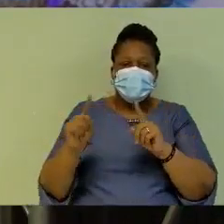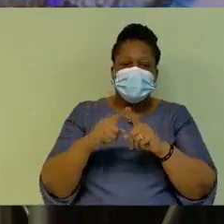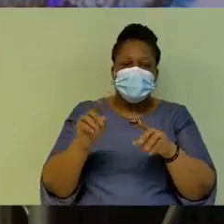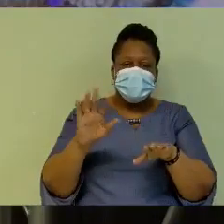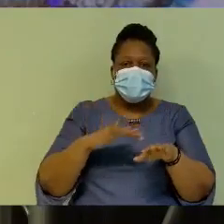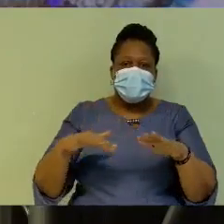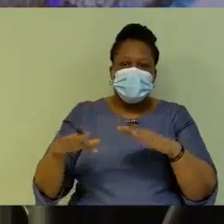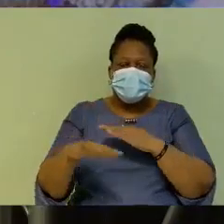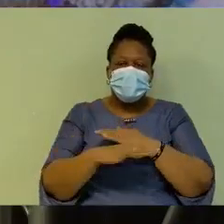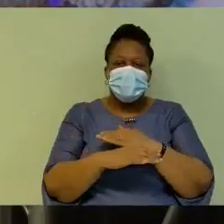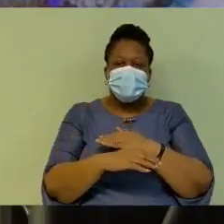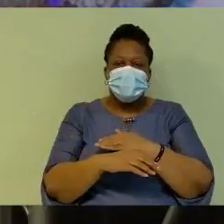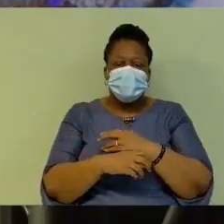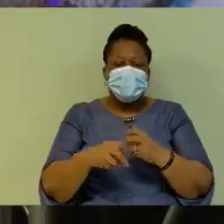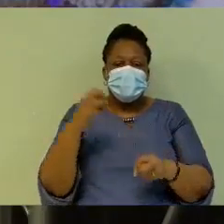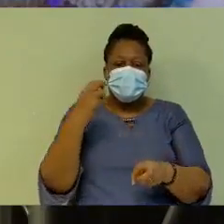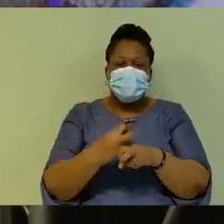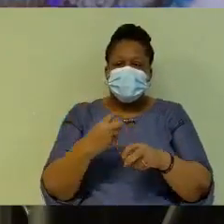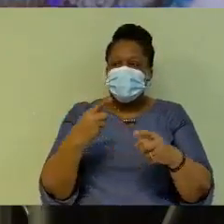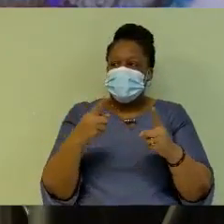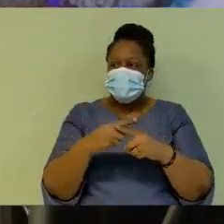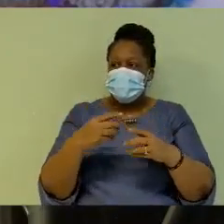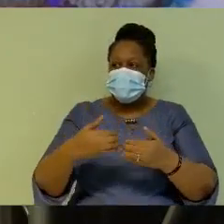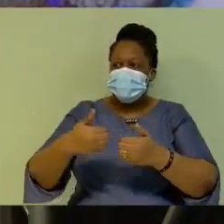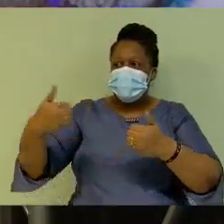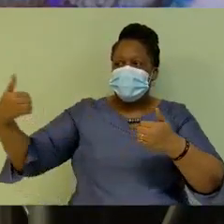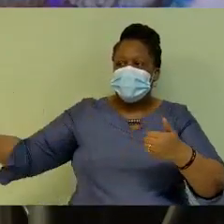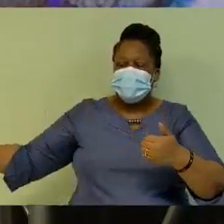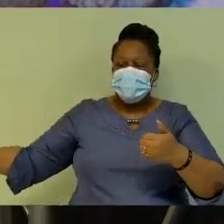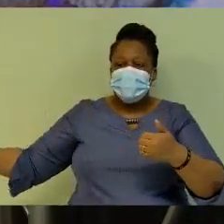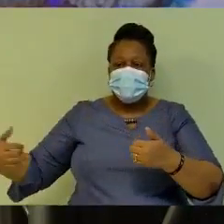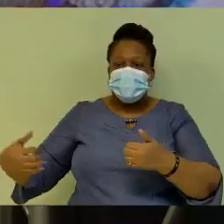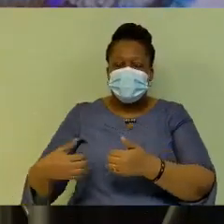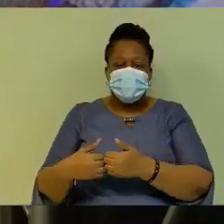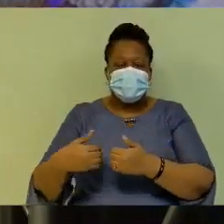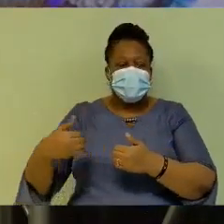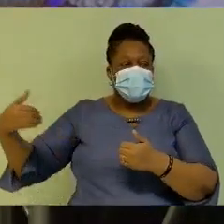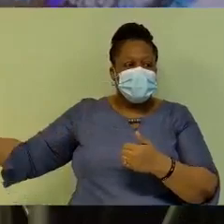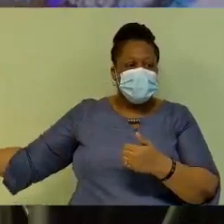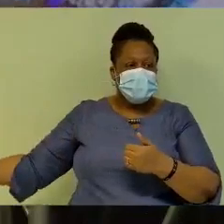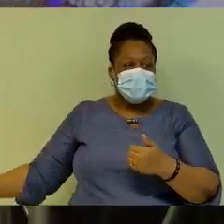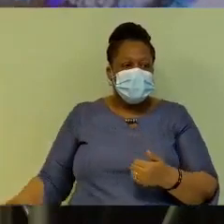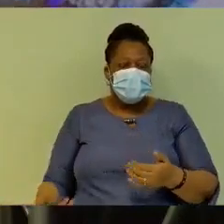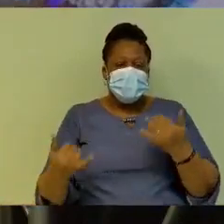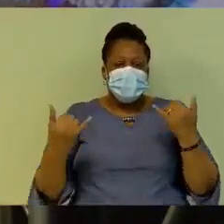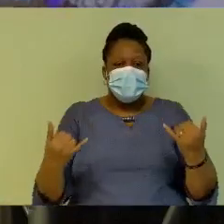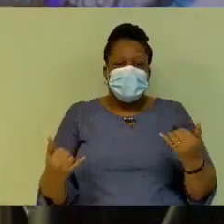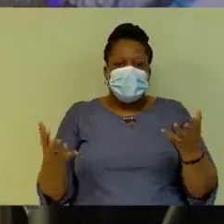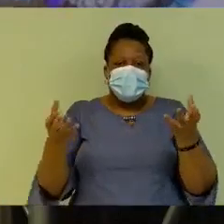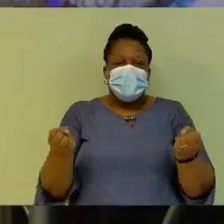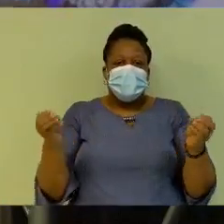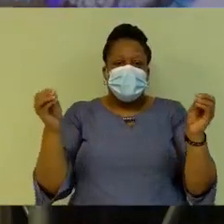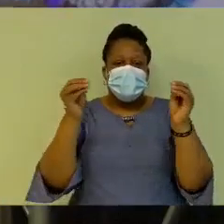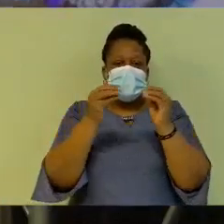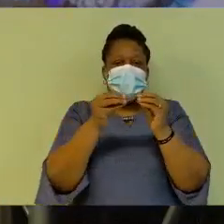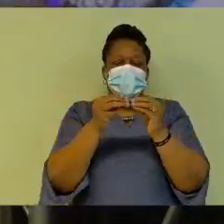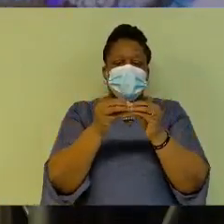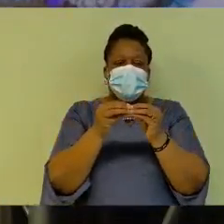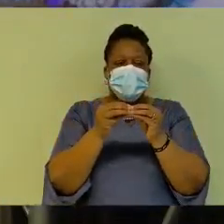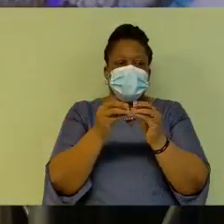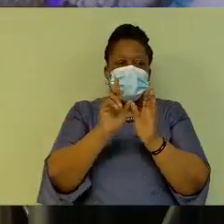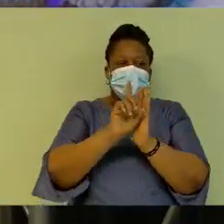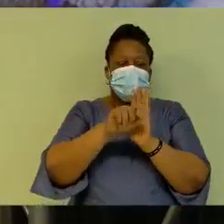difficulty in physical distancing. Could a higher number of hours be considered to help ease the